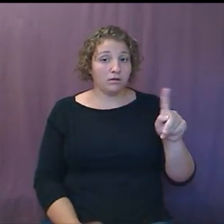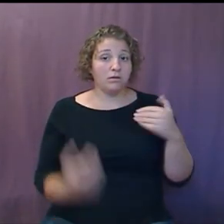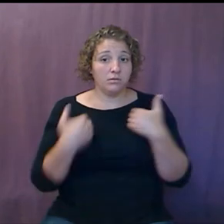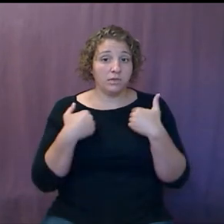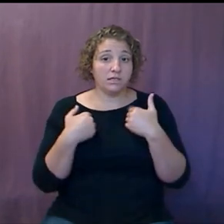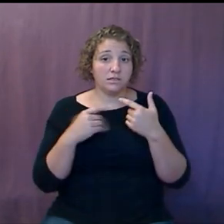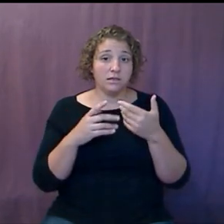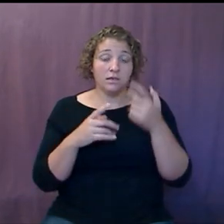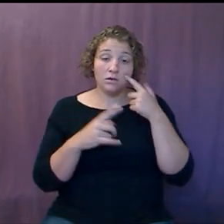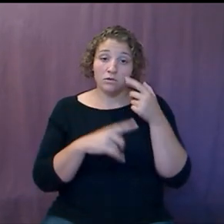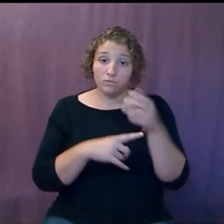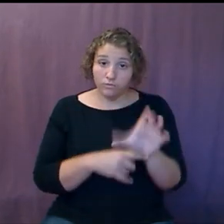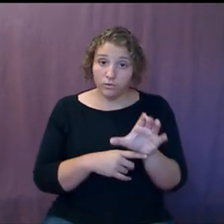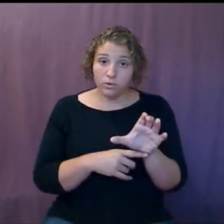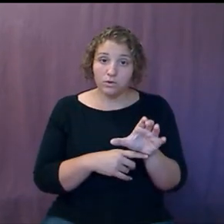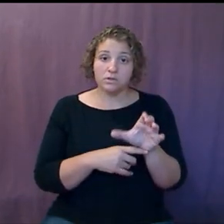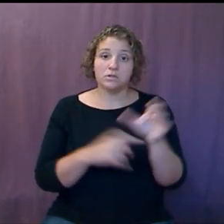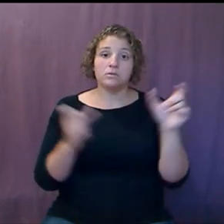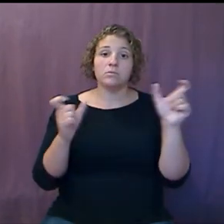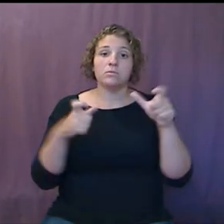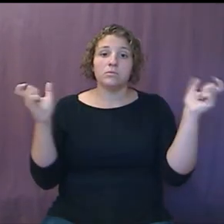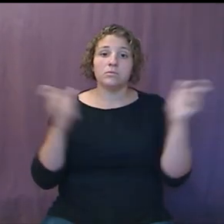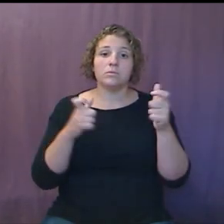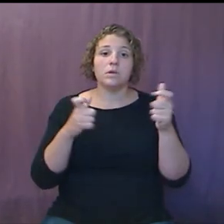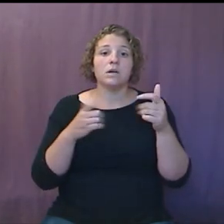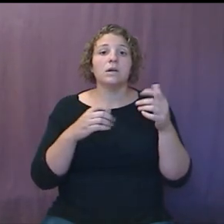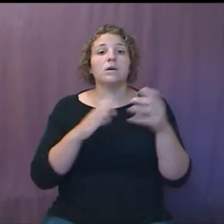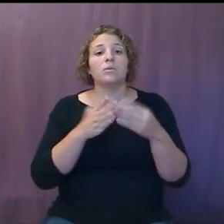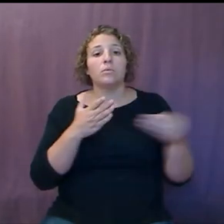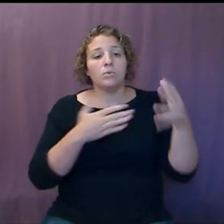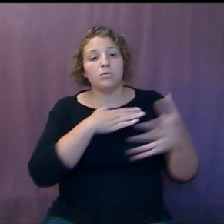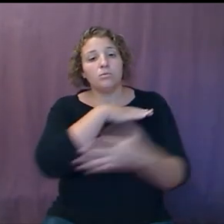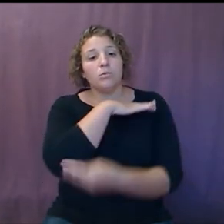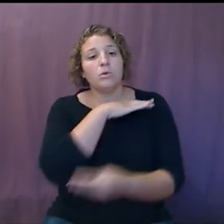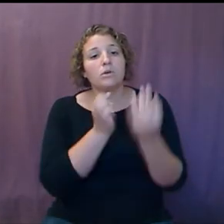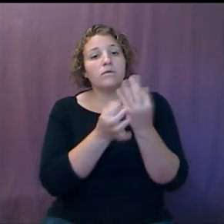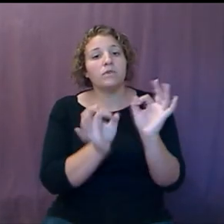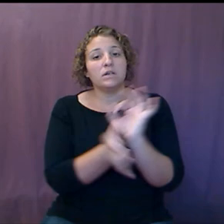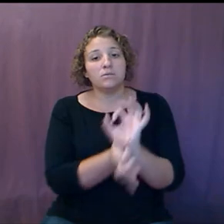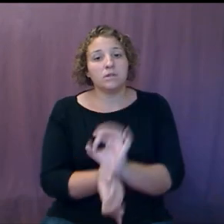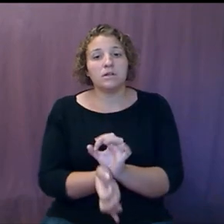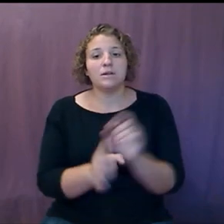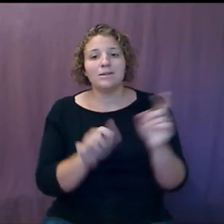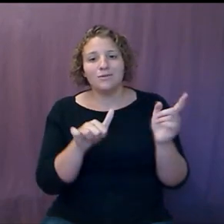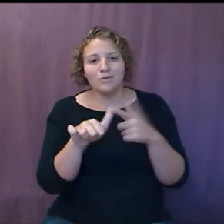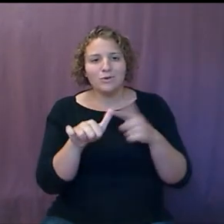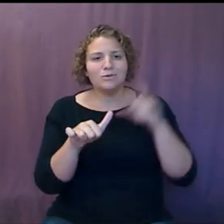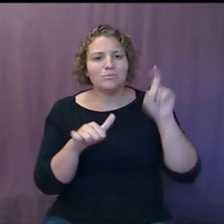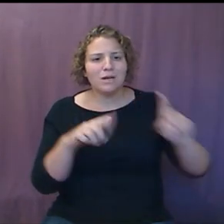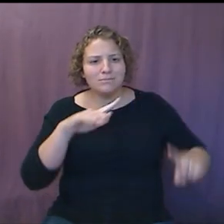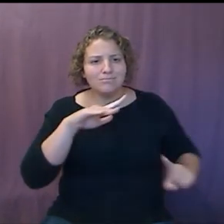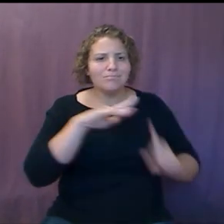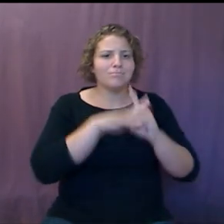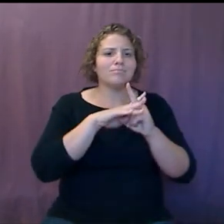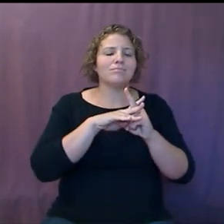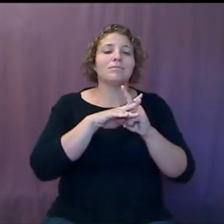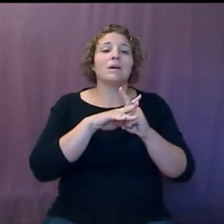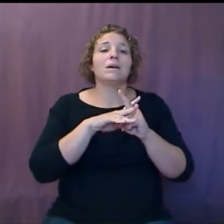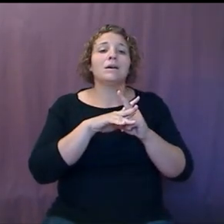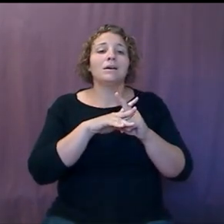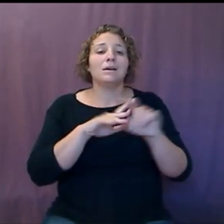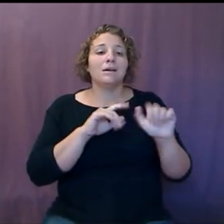for your bond first the antichrist has to rise and the way the antichrist rises is he